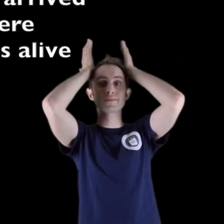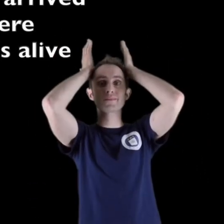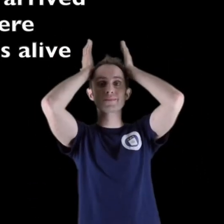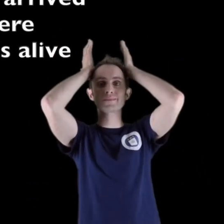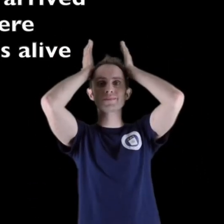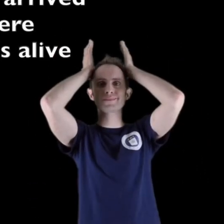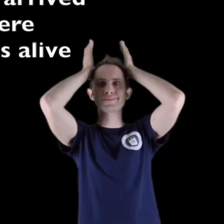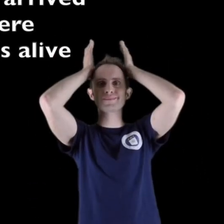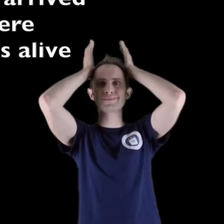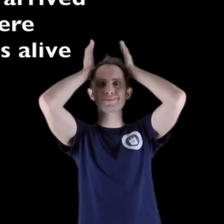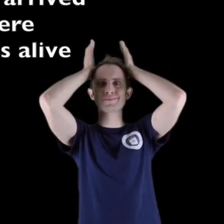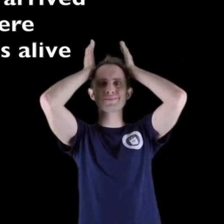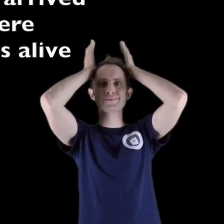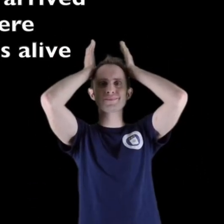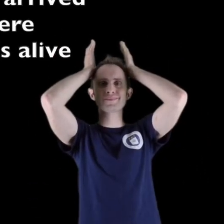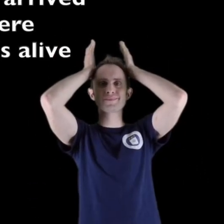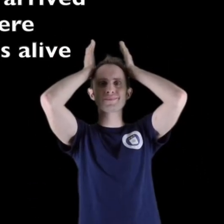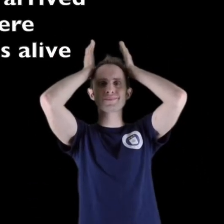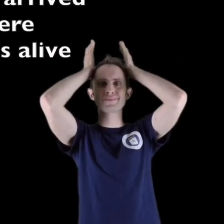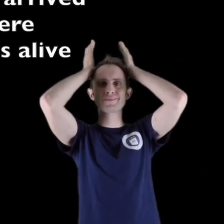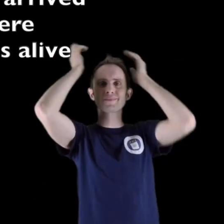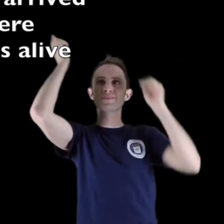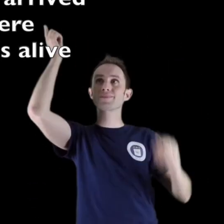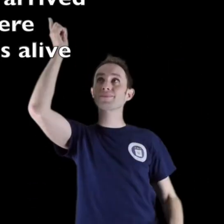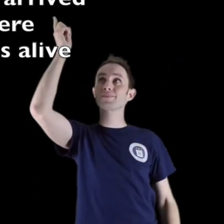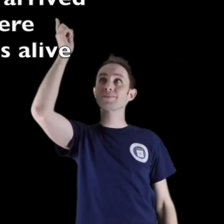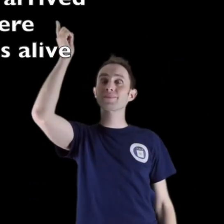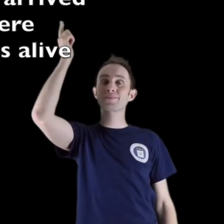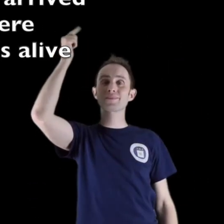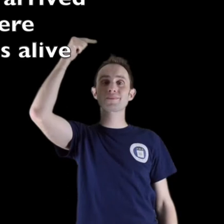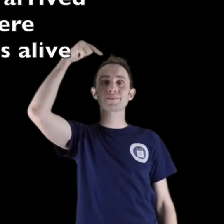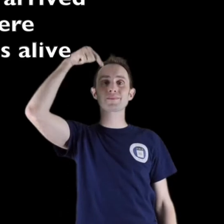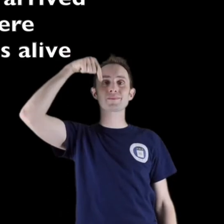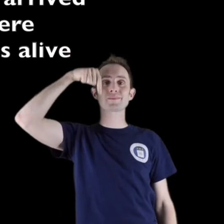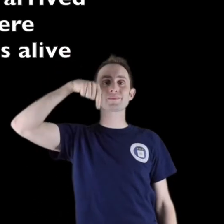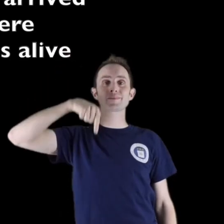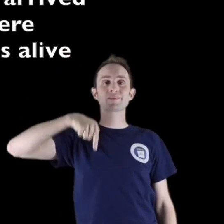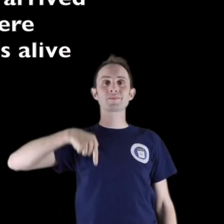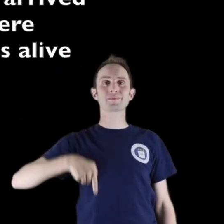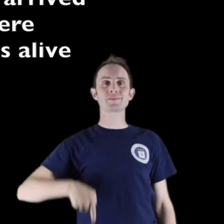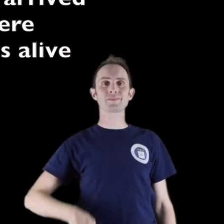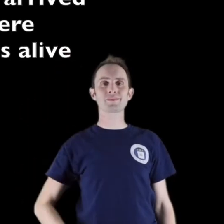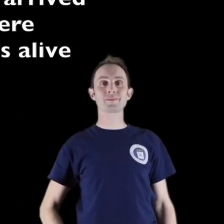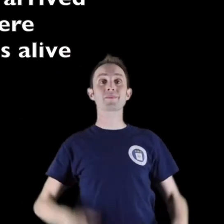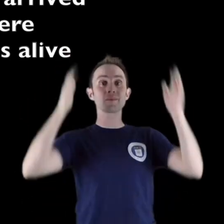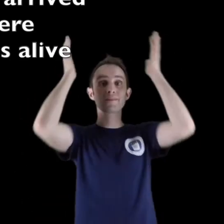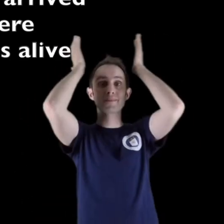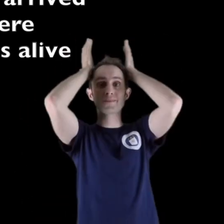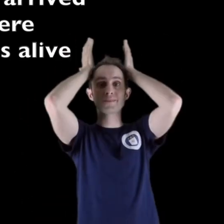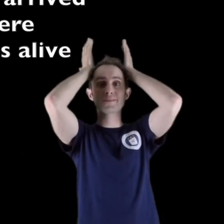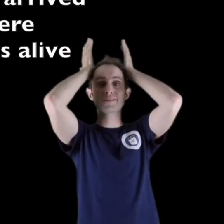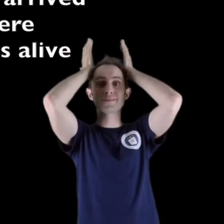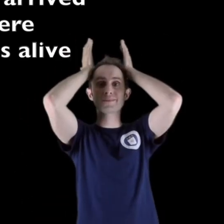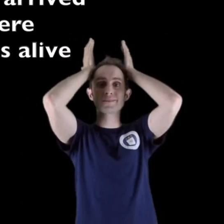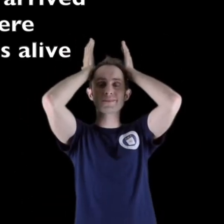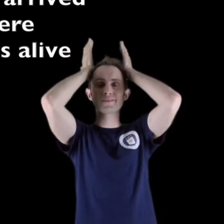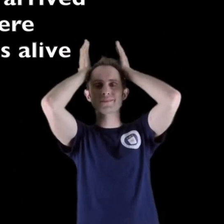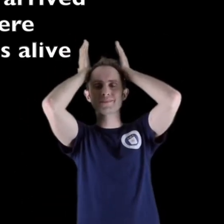God's kingdom is here, it's with the King who's right.